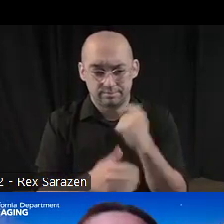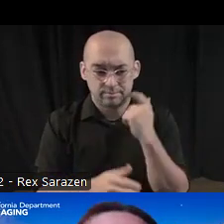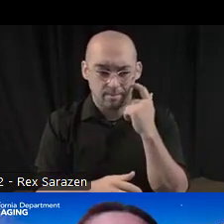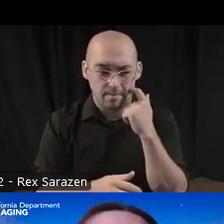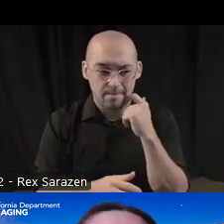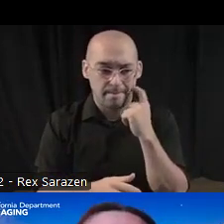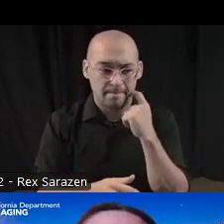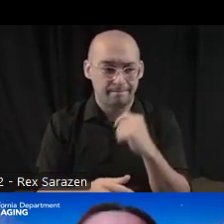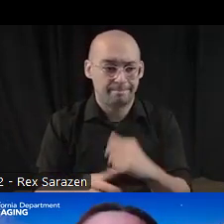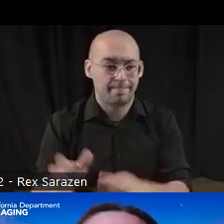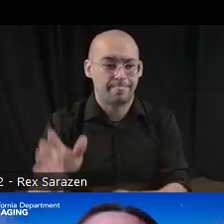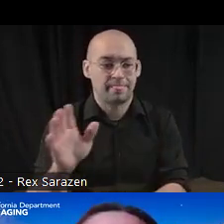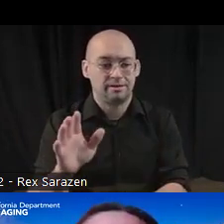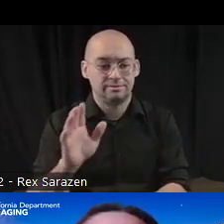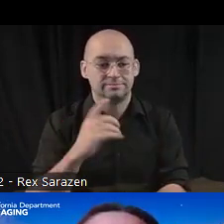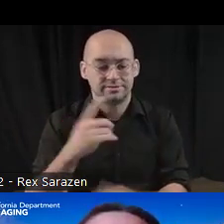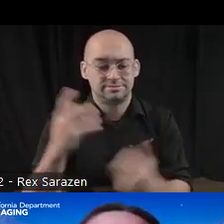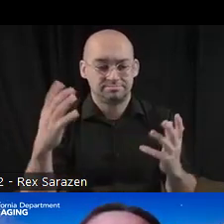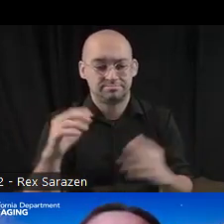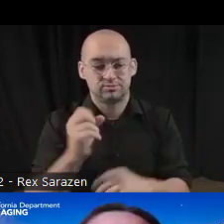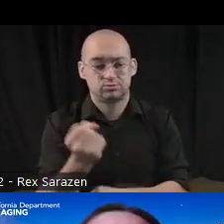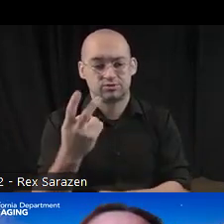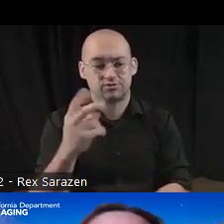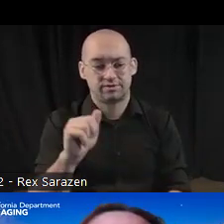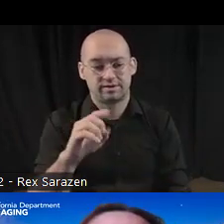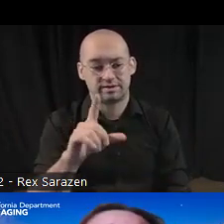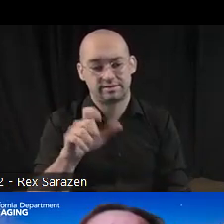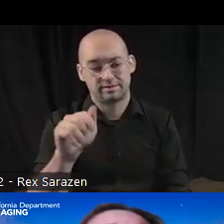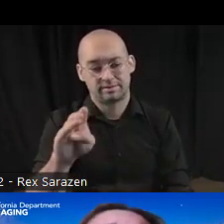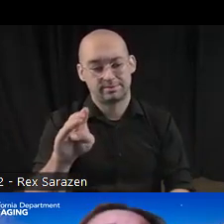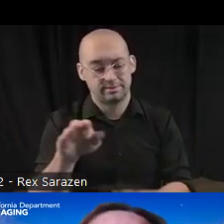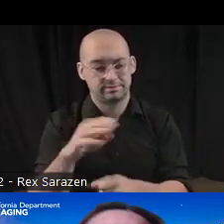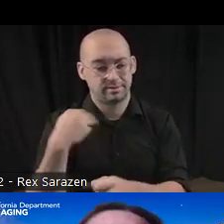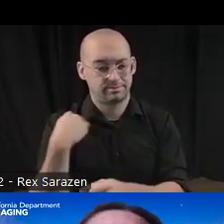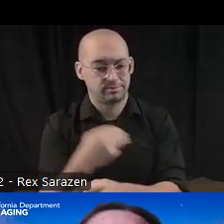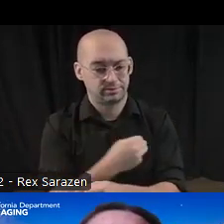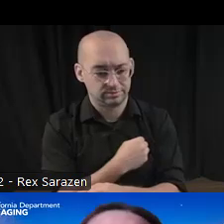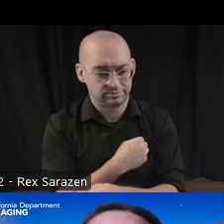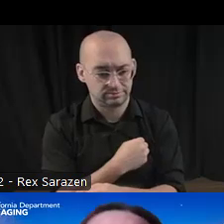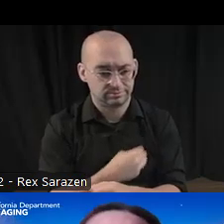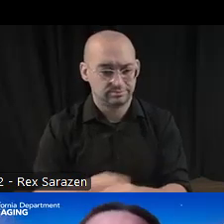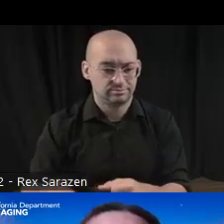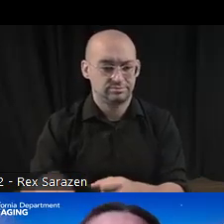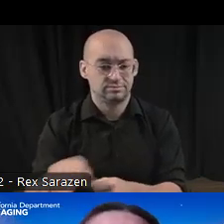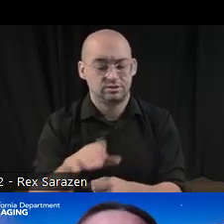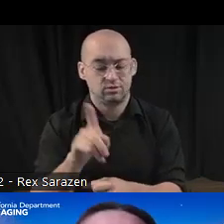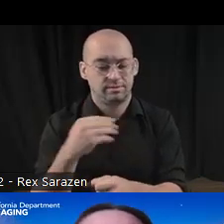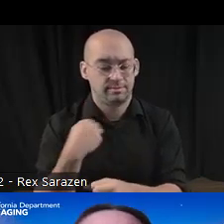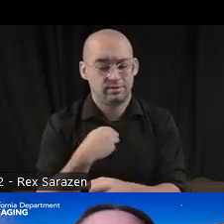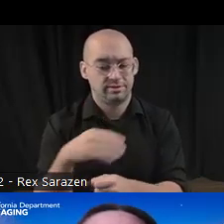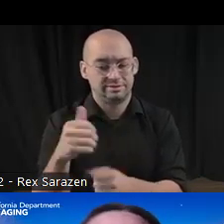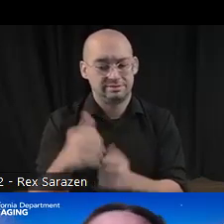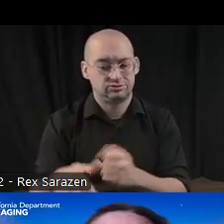So as mentioned, we have 12 AdLib members. We have at least one member from each region as shown. So